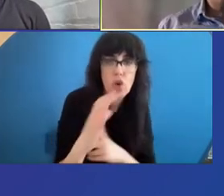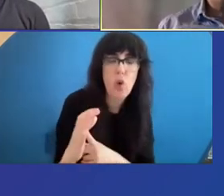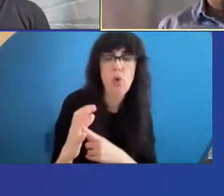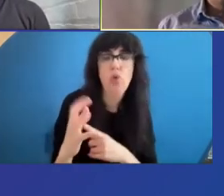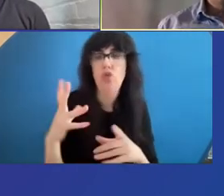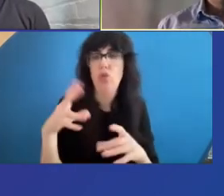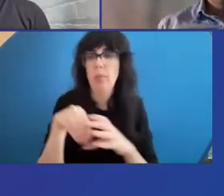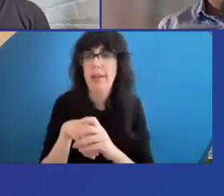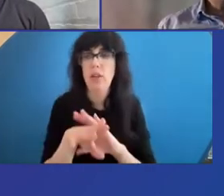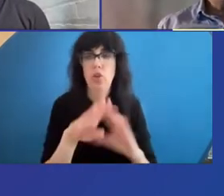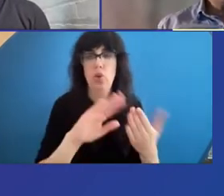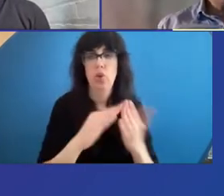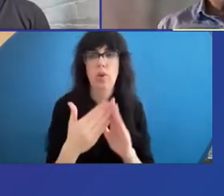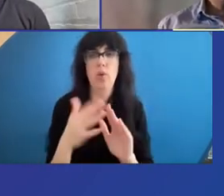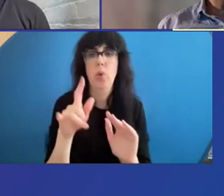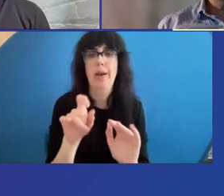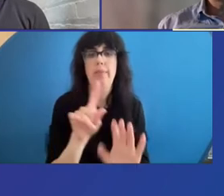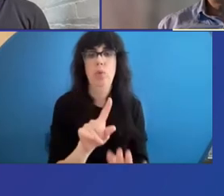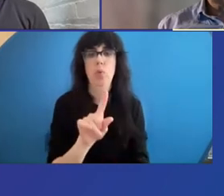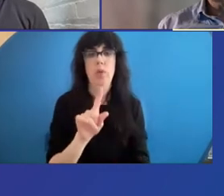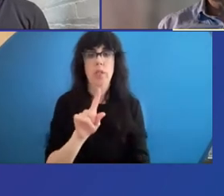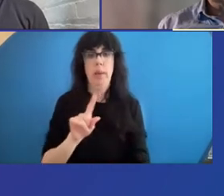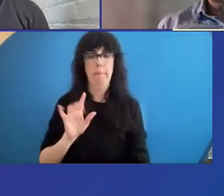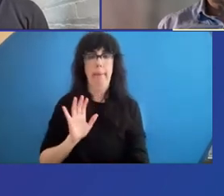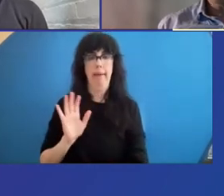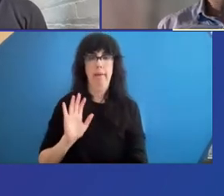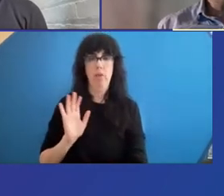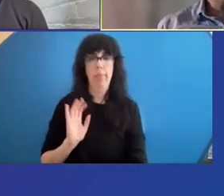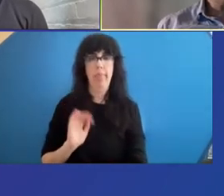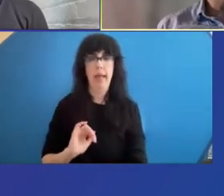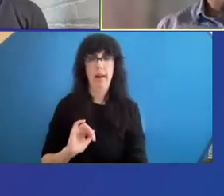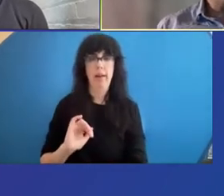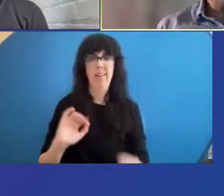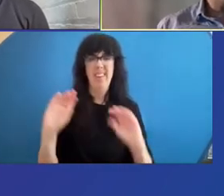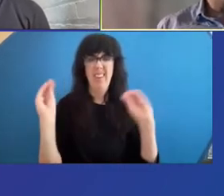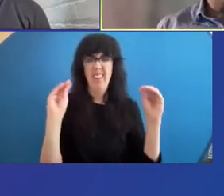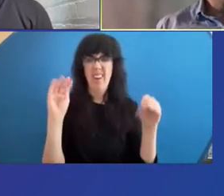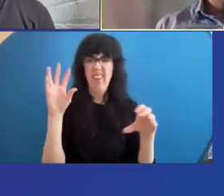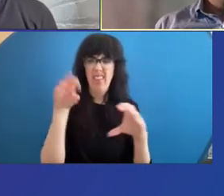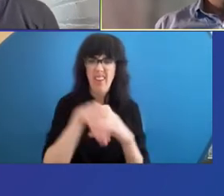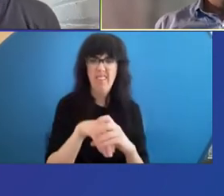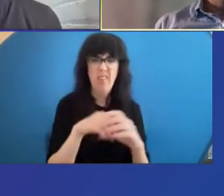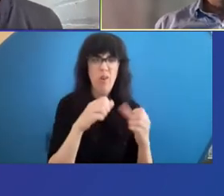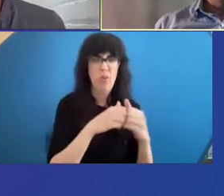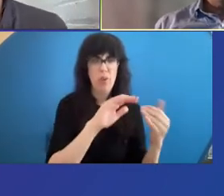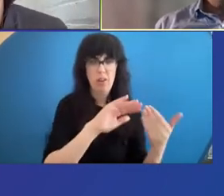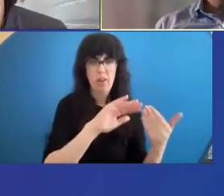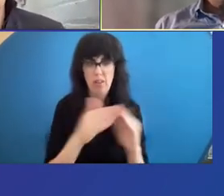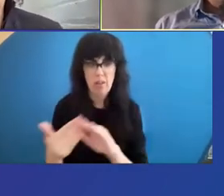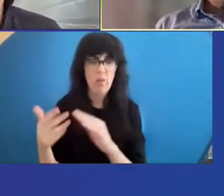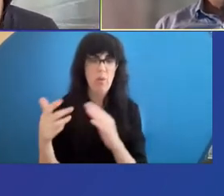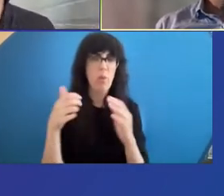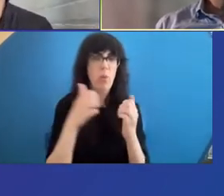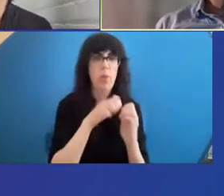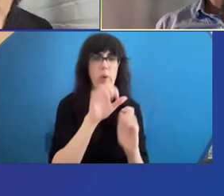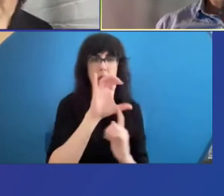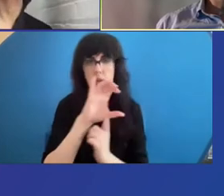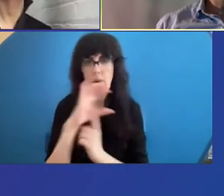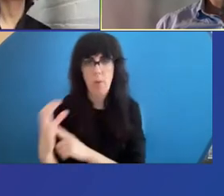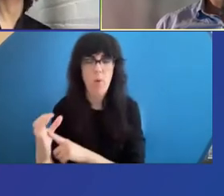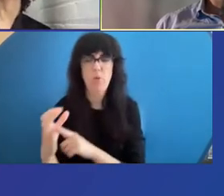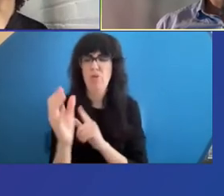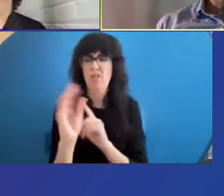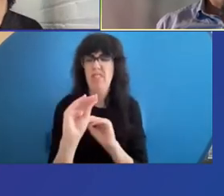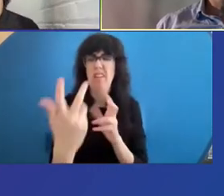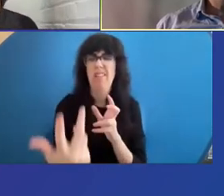back from that. Mm-hmm. There's nothing involved with culture and community really fits